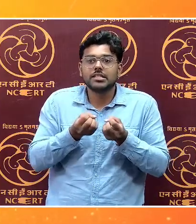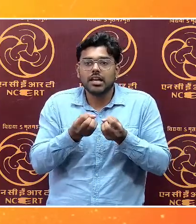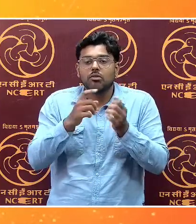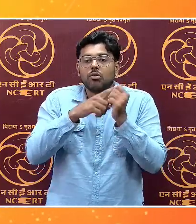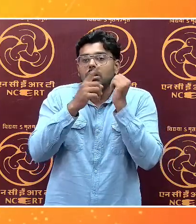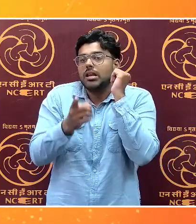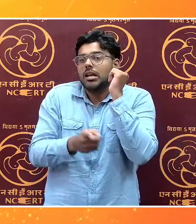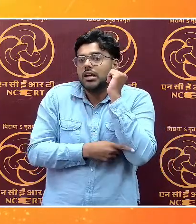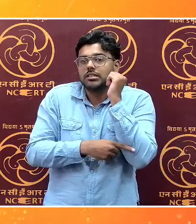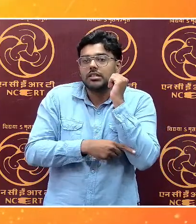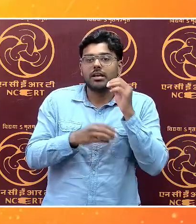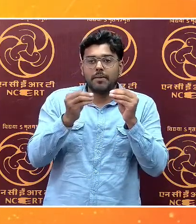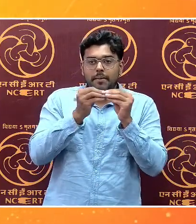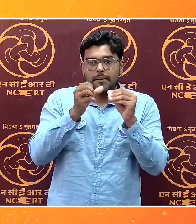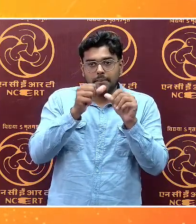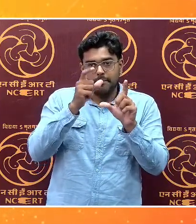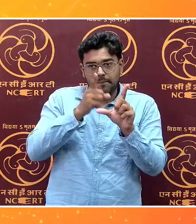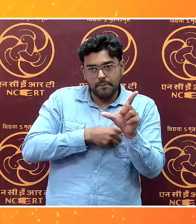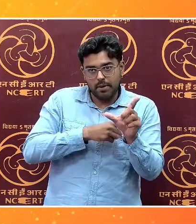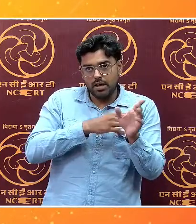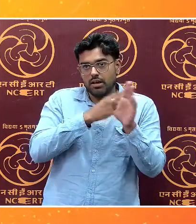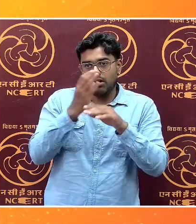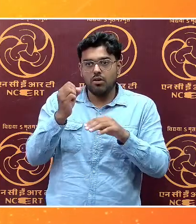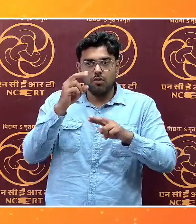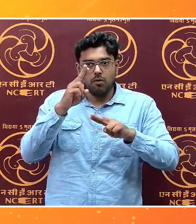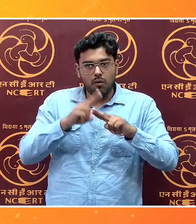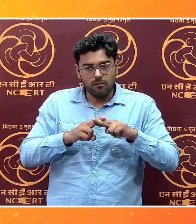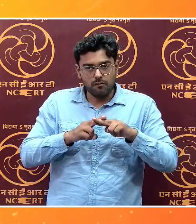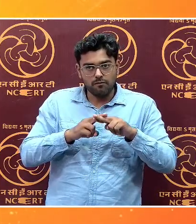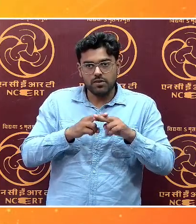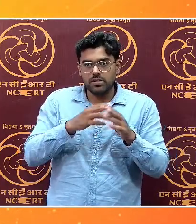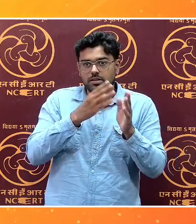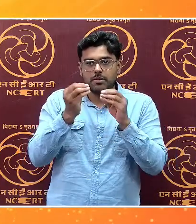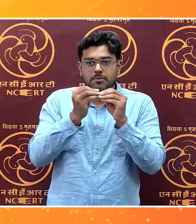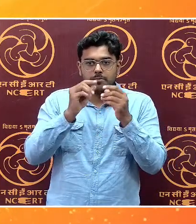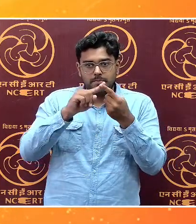is how a river system works. And now